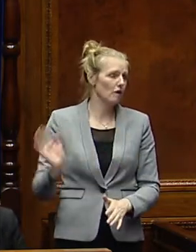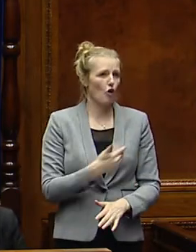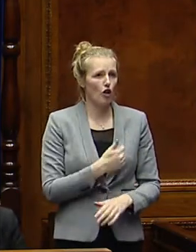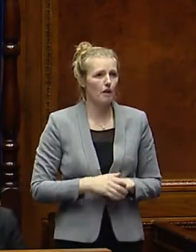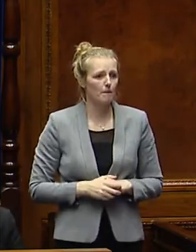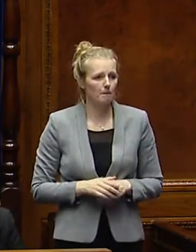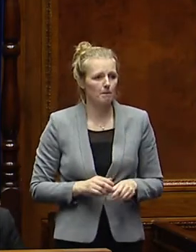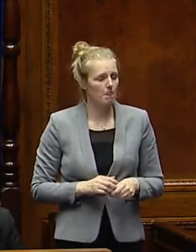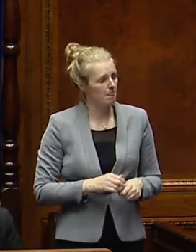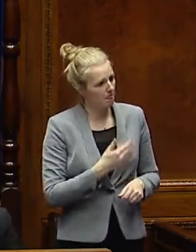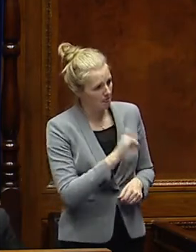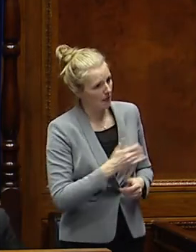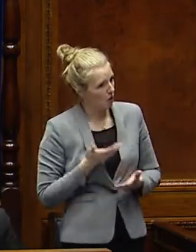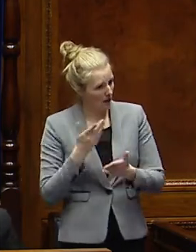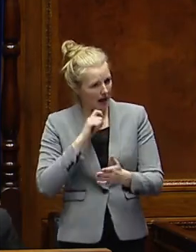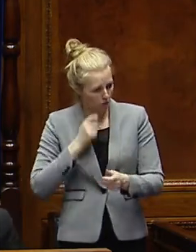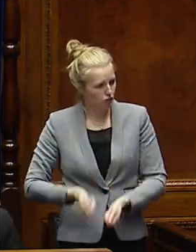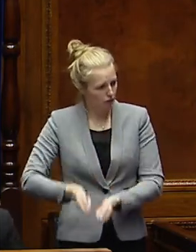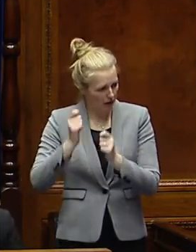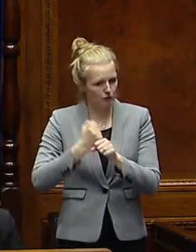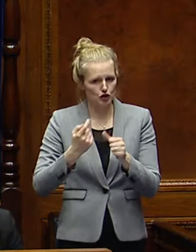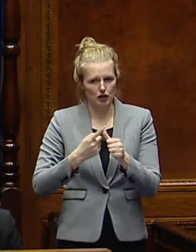Thank you. I will give a commitment, Jess, that I will raise that.